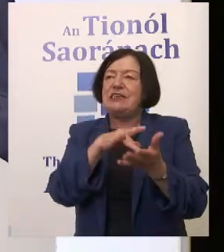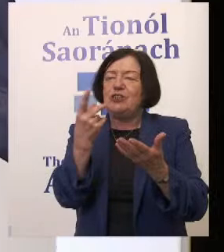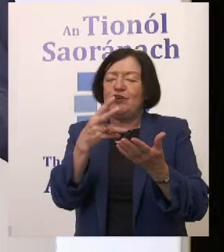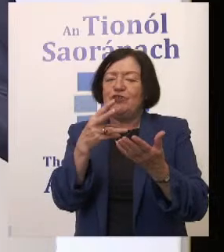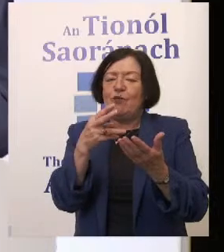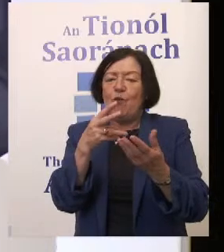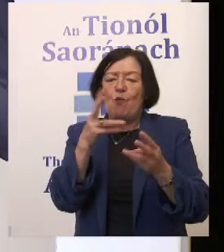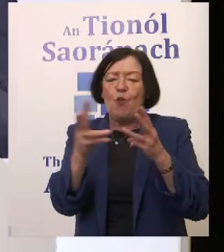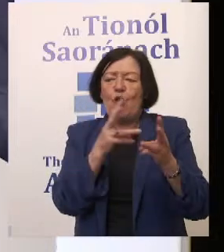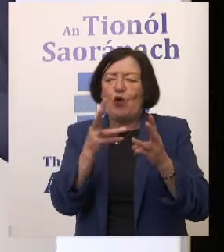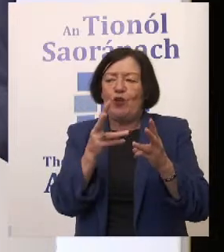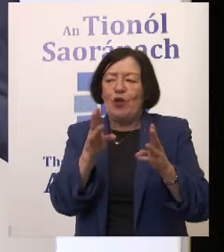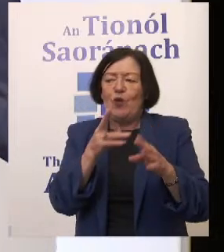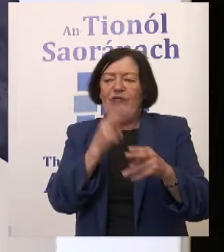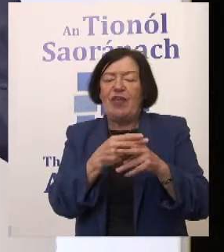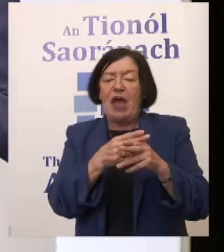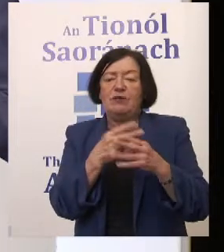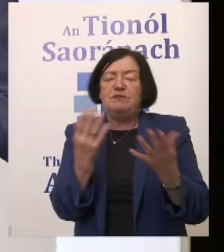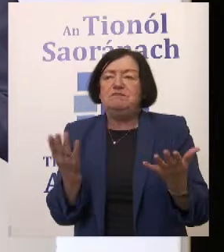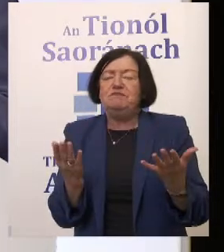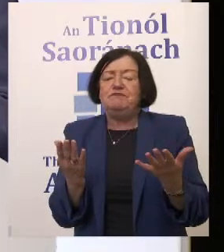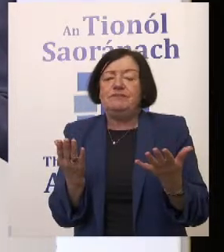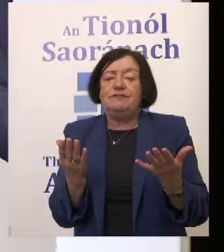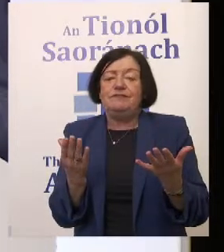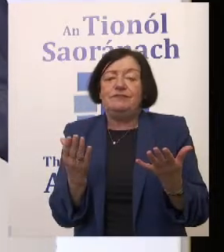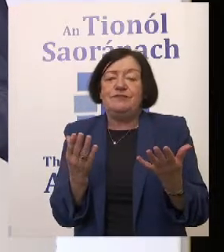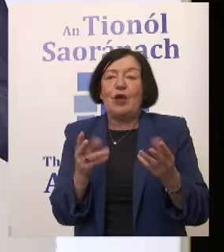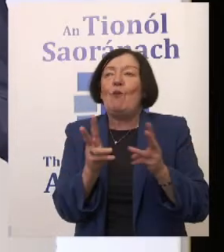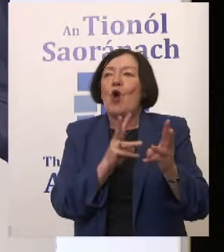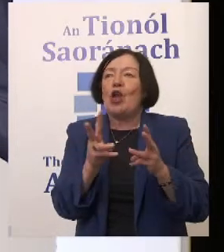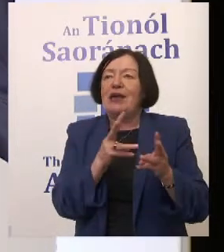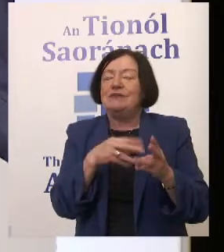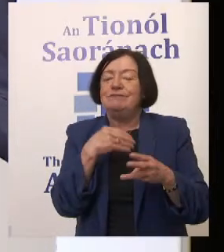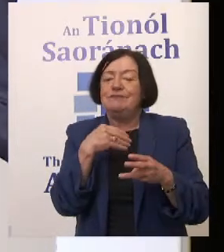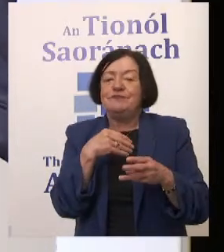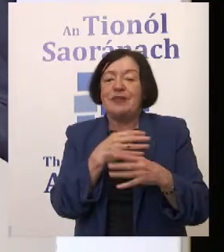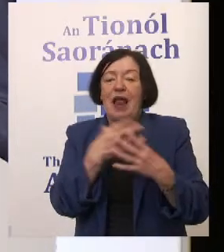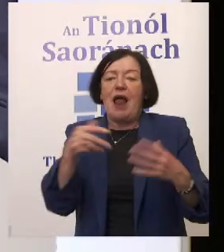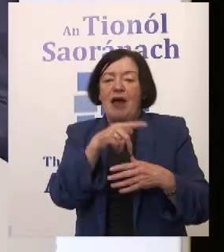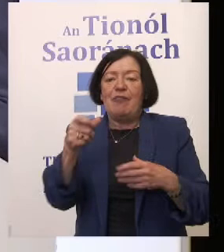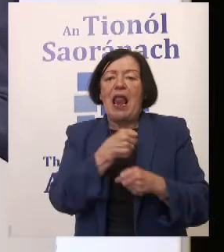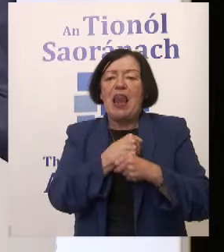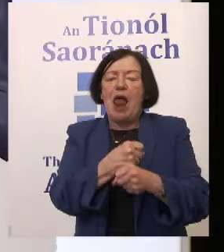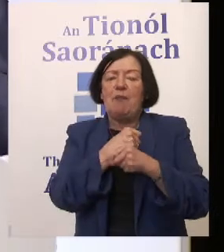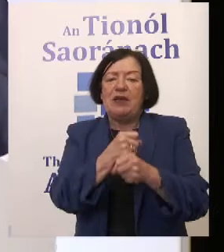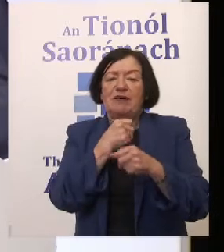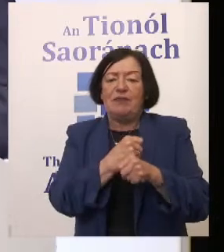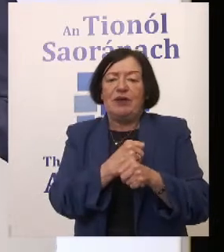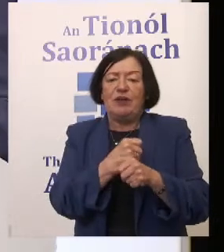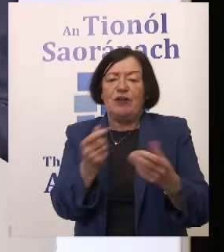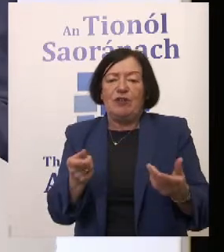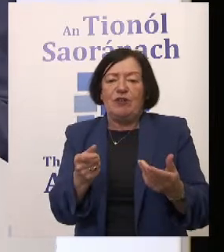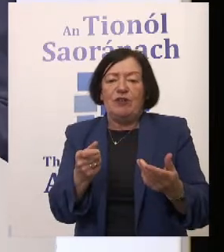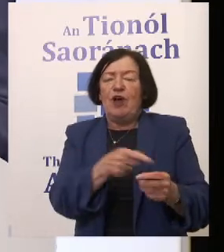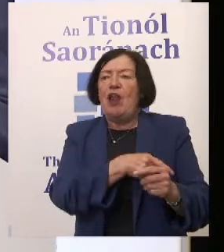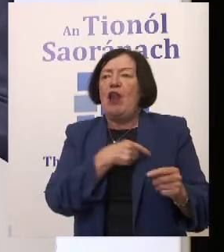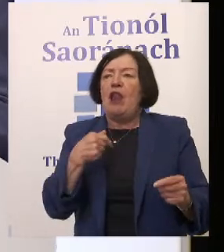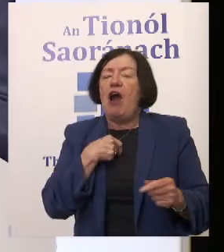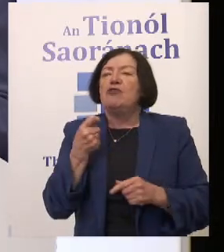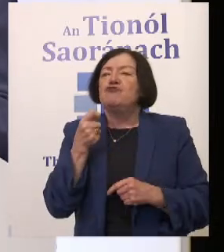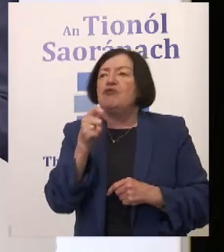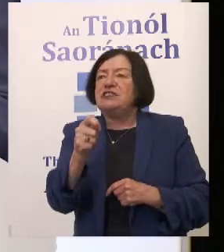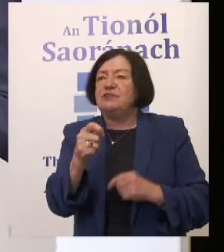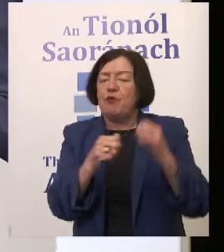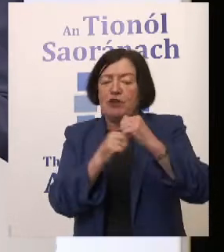function without it being, without it working, a lot of that lobbying is about long-run transport infrastructure for the